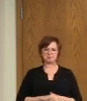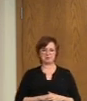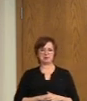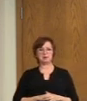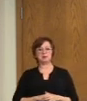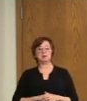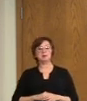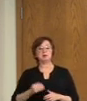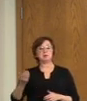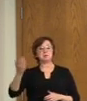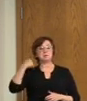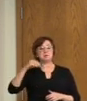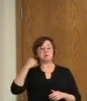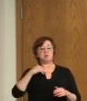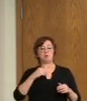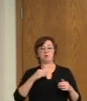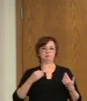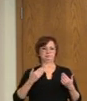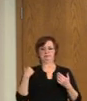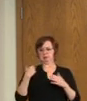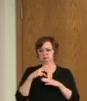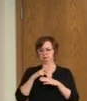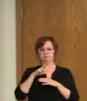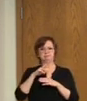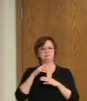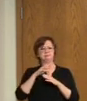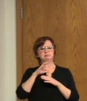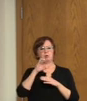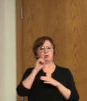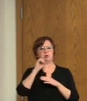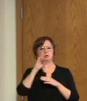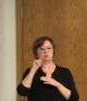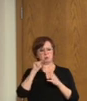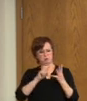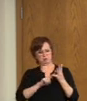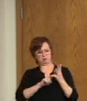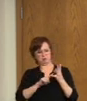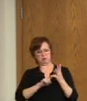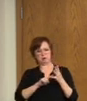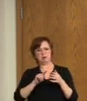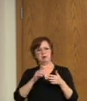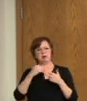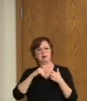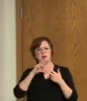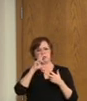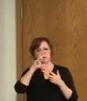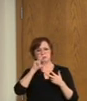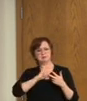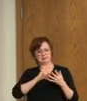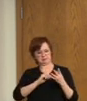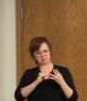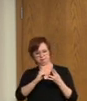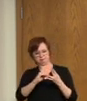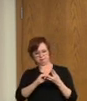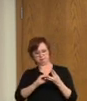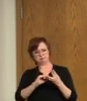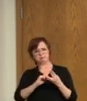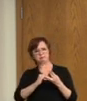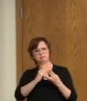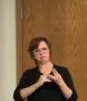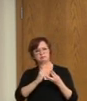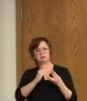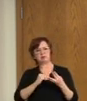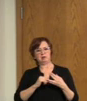lower, 30 to 50 a day over Thanksgiving and Halloween, even at that time we were very concerned, and we did see